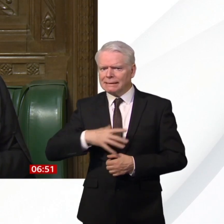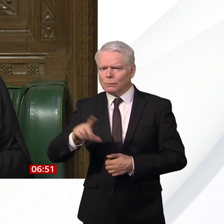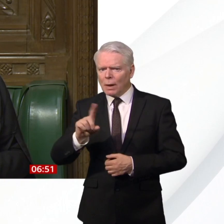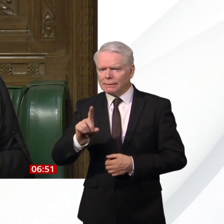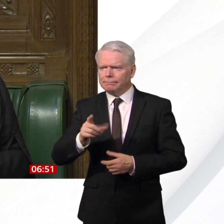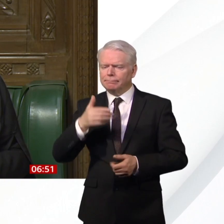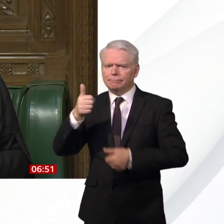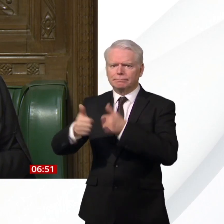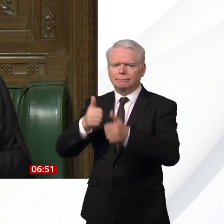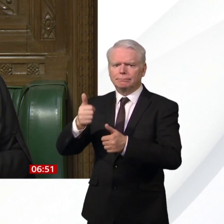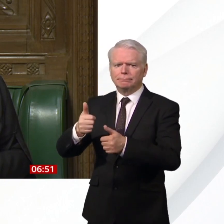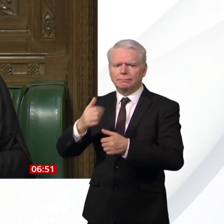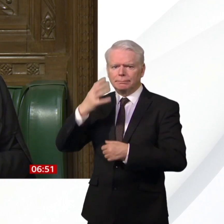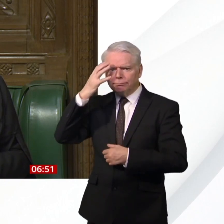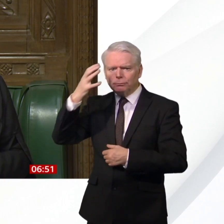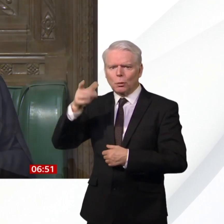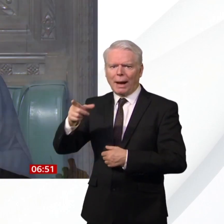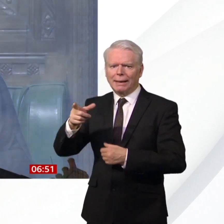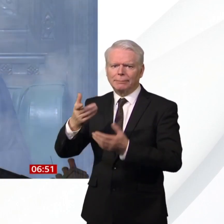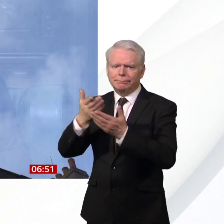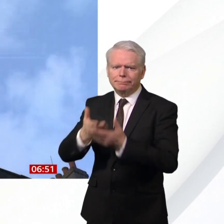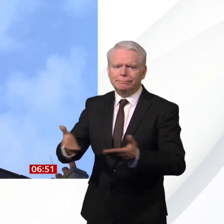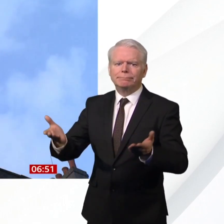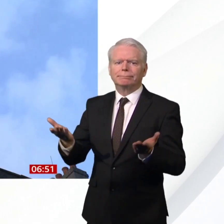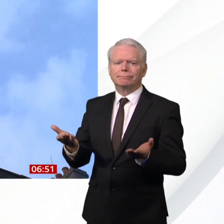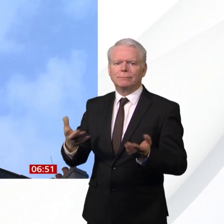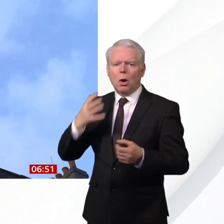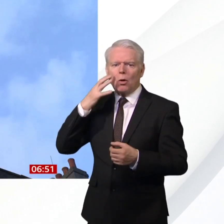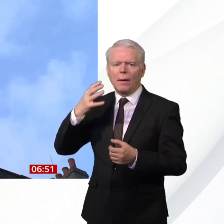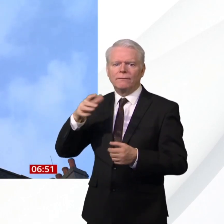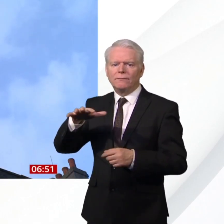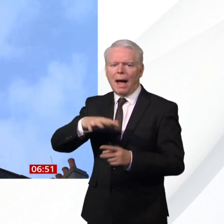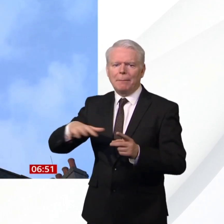royal family are in our thoughts and prayers at this moment.